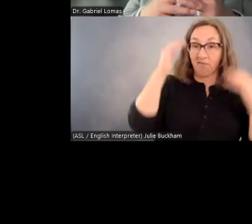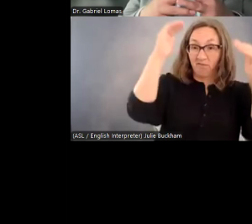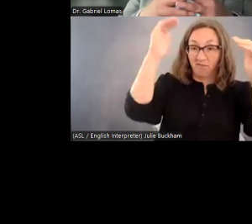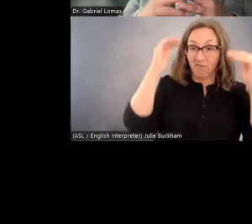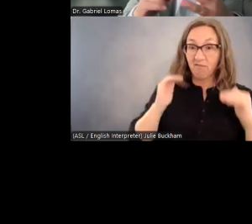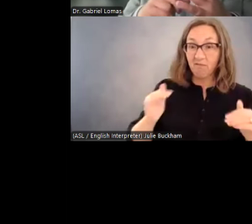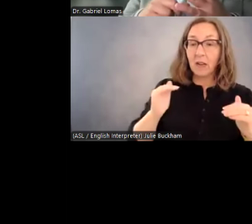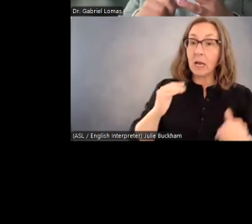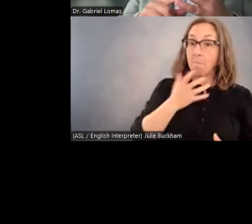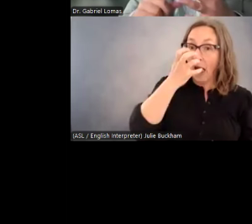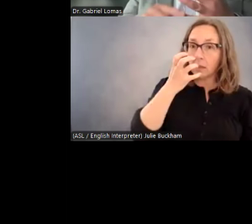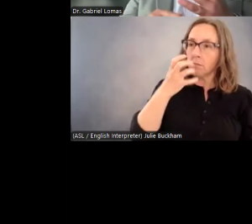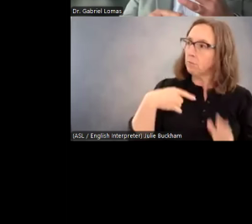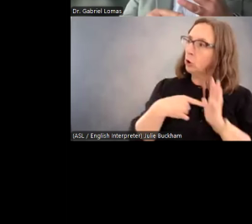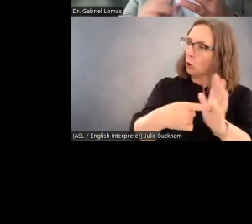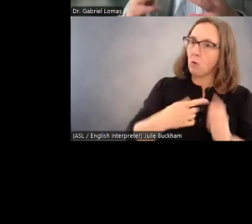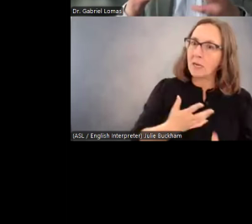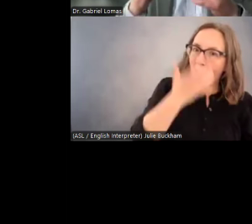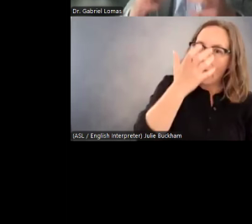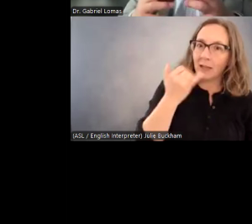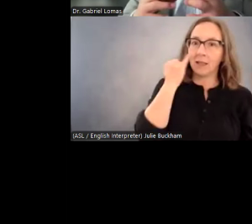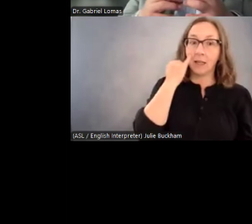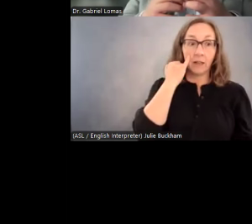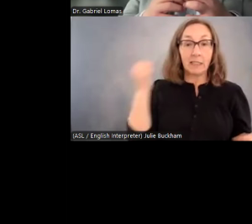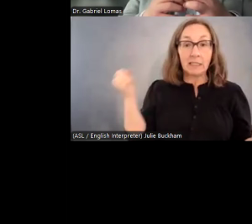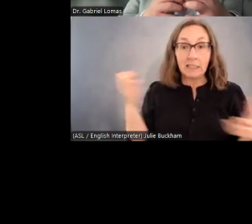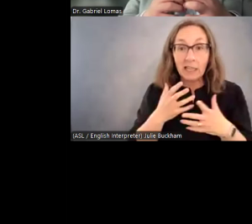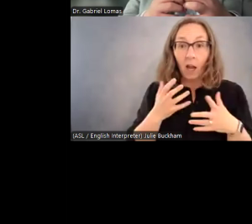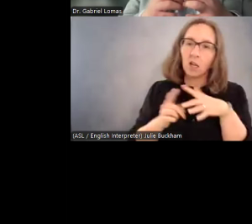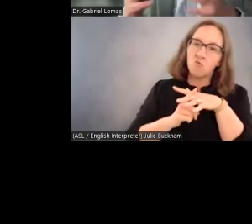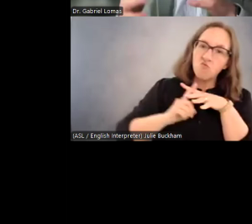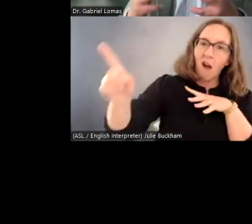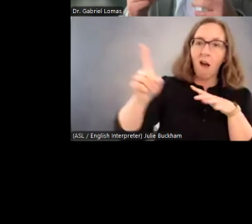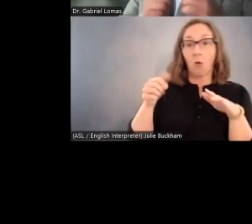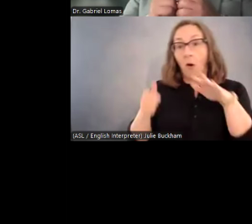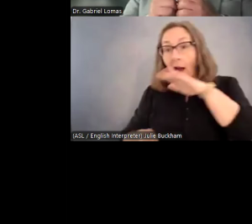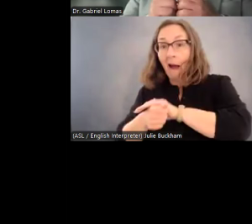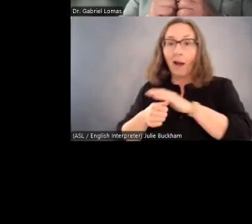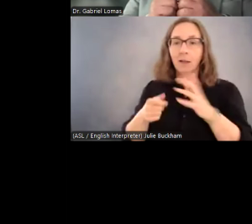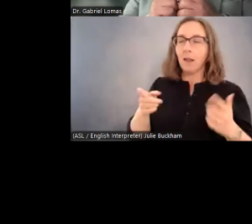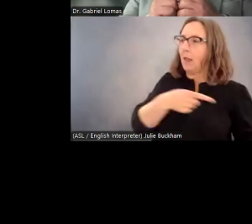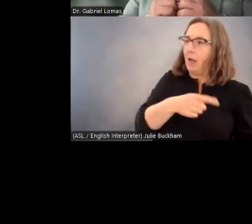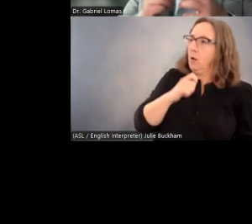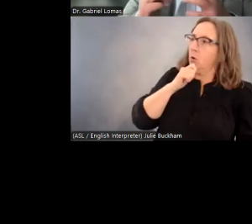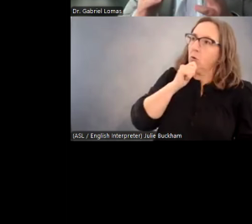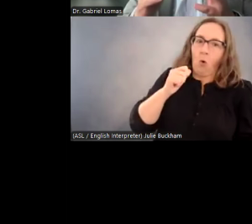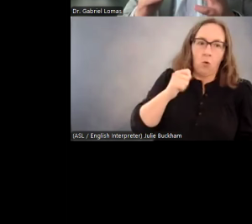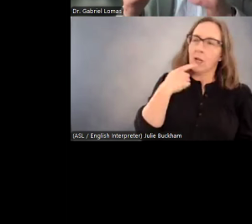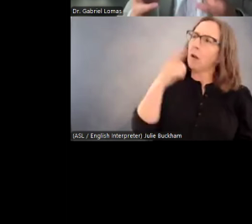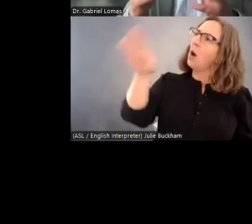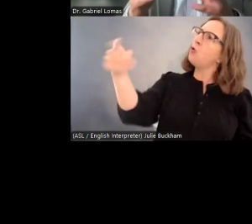they're scared, they run, they hide, or they fight. They don't sit and talk to a person and say, "Hey, you're scaring me," you know?